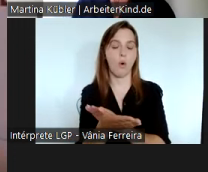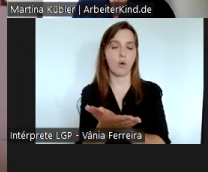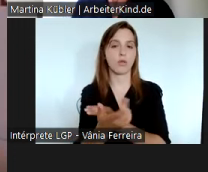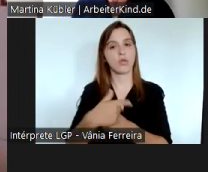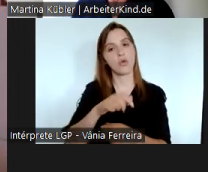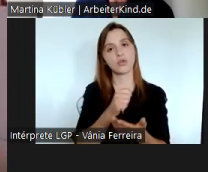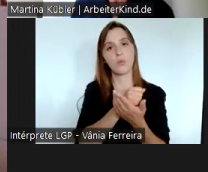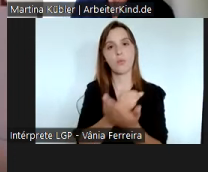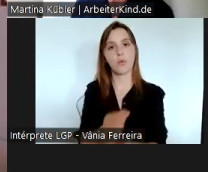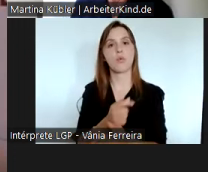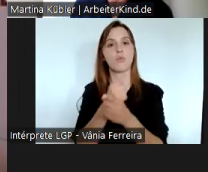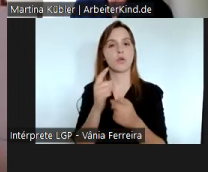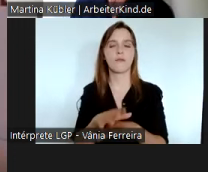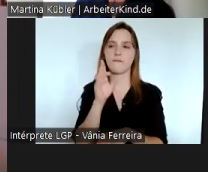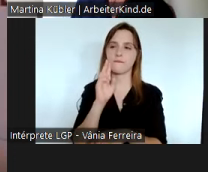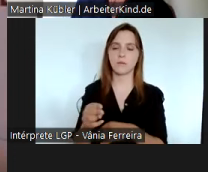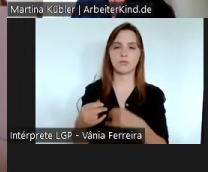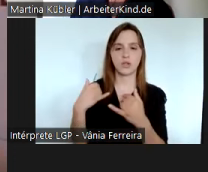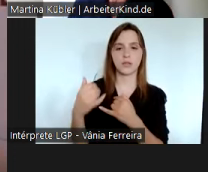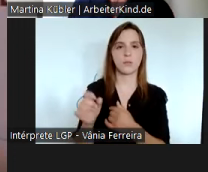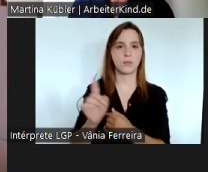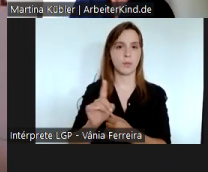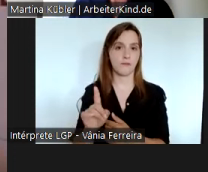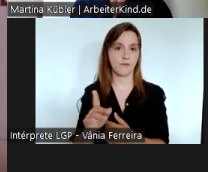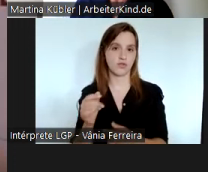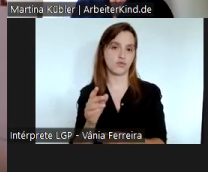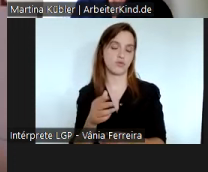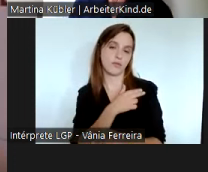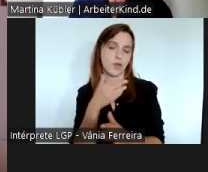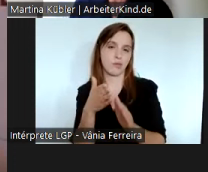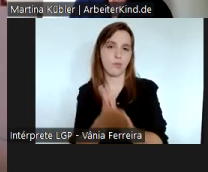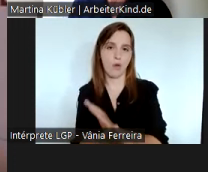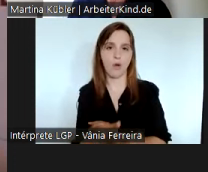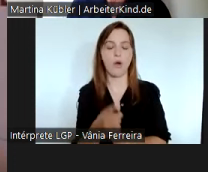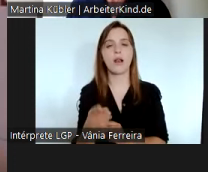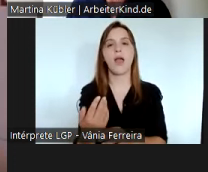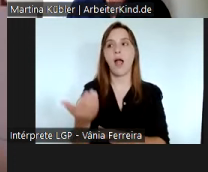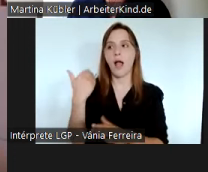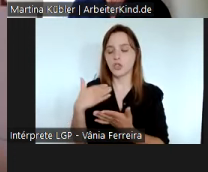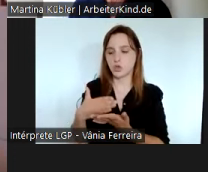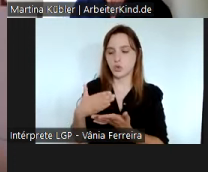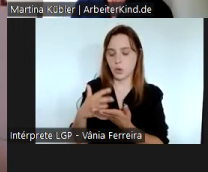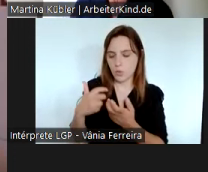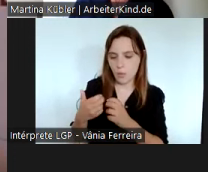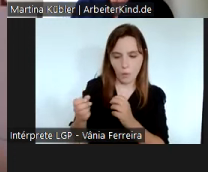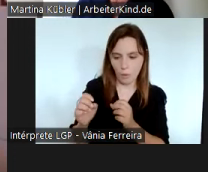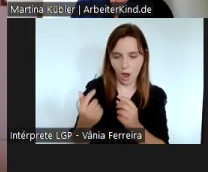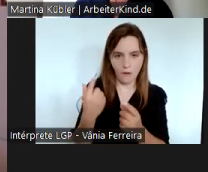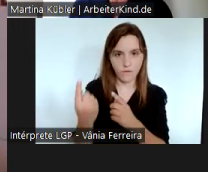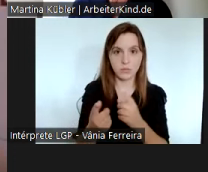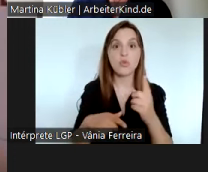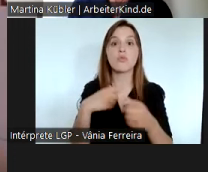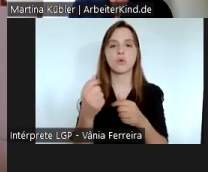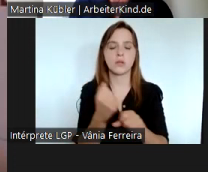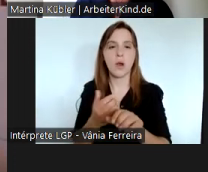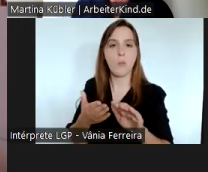problems first generation students might have do not only arise during their studies, but also afterwards, like when they're trying to move